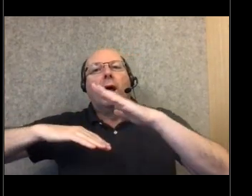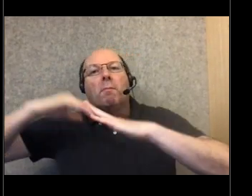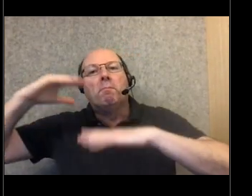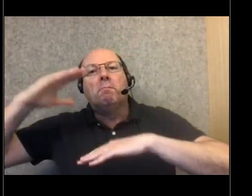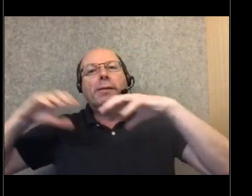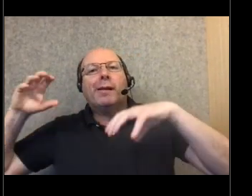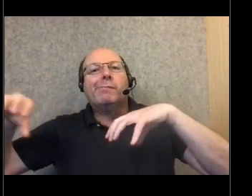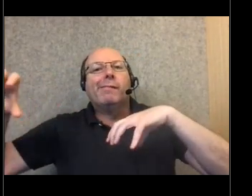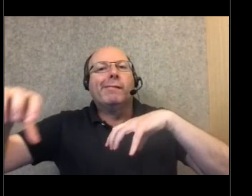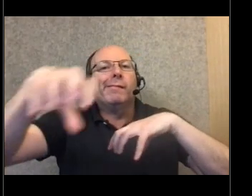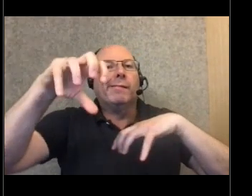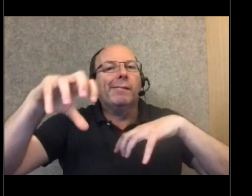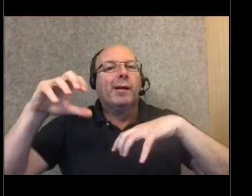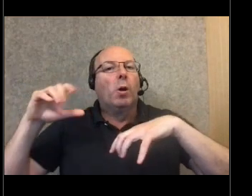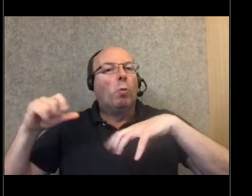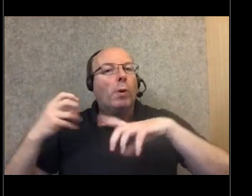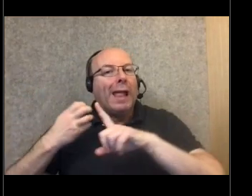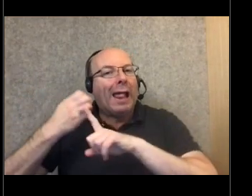or more elevators